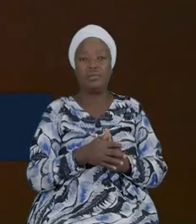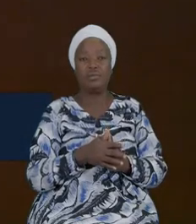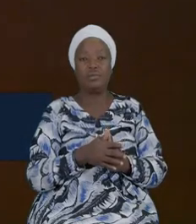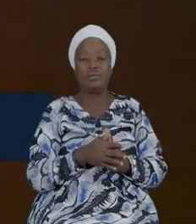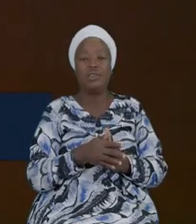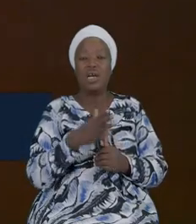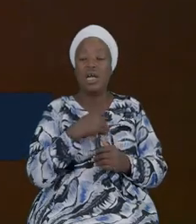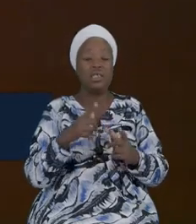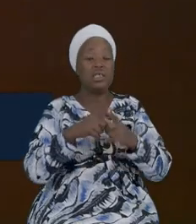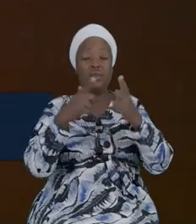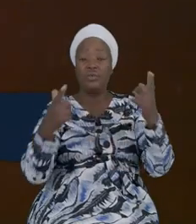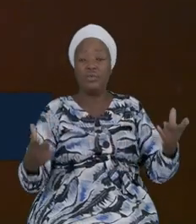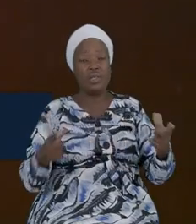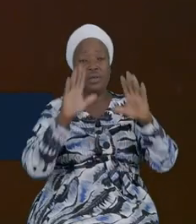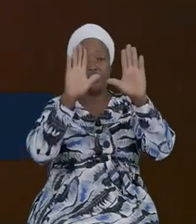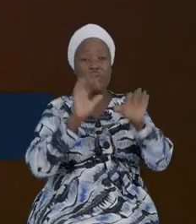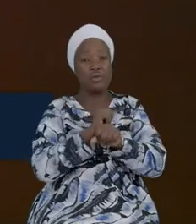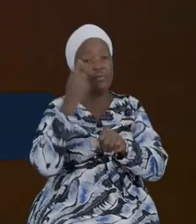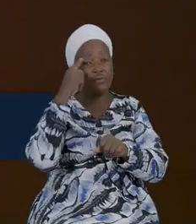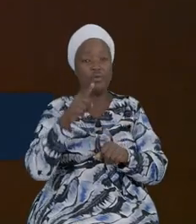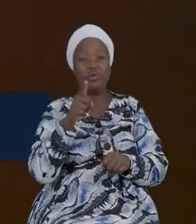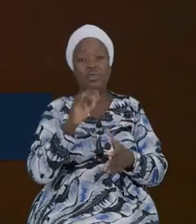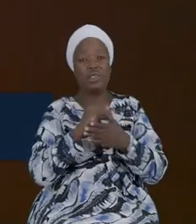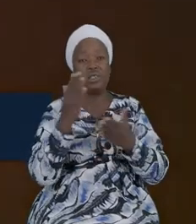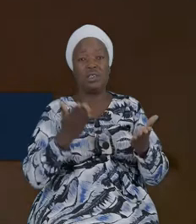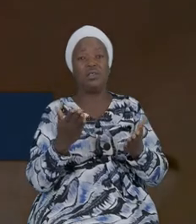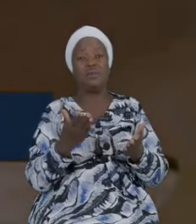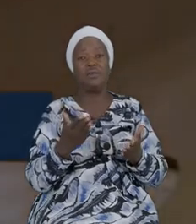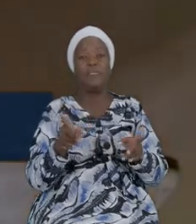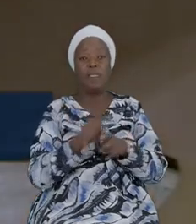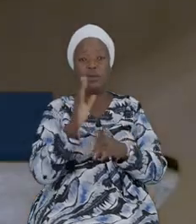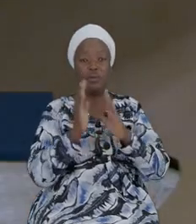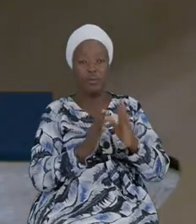grand miracle for grand finale for you as you prepare